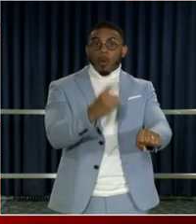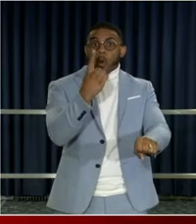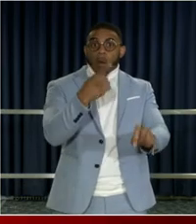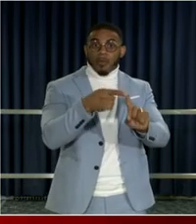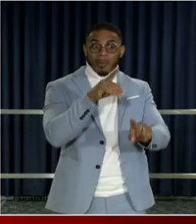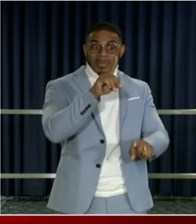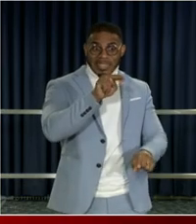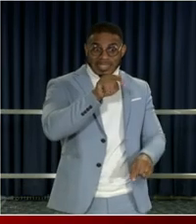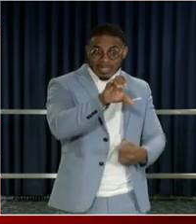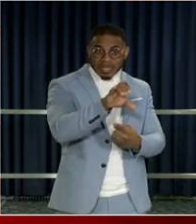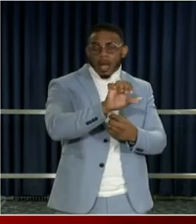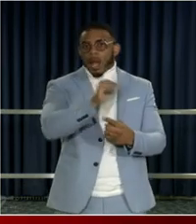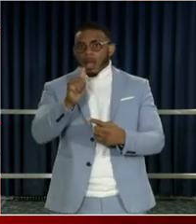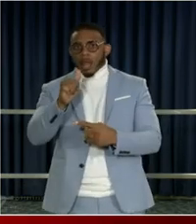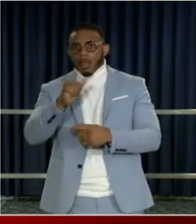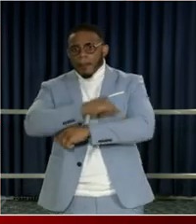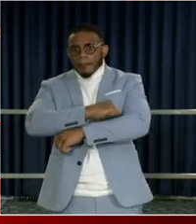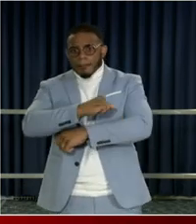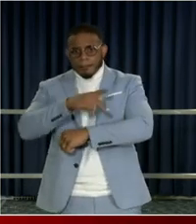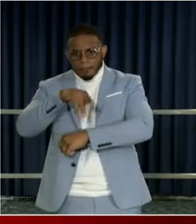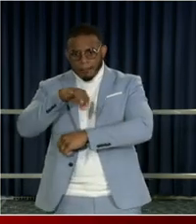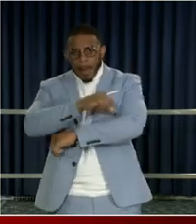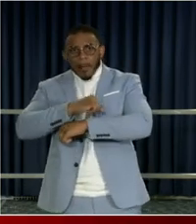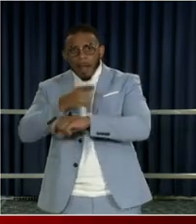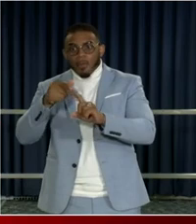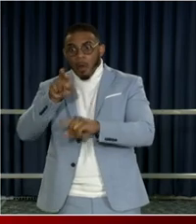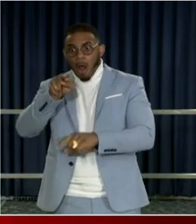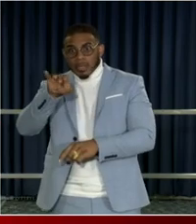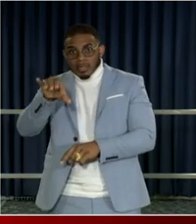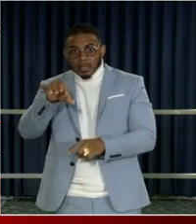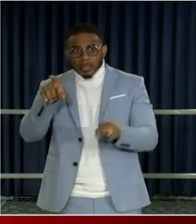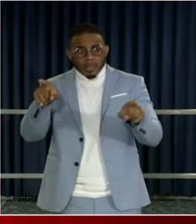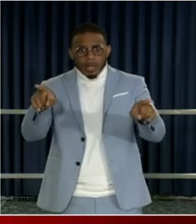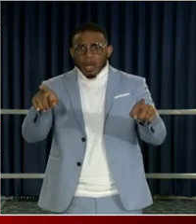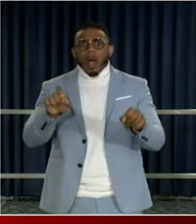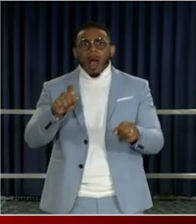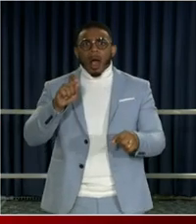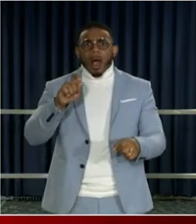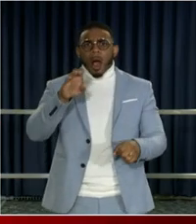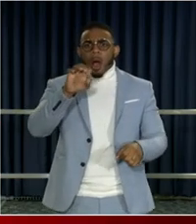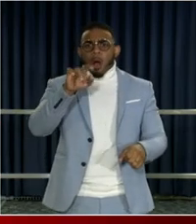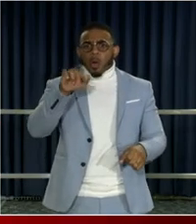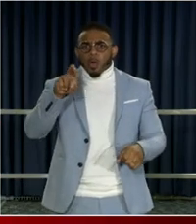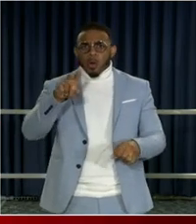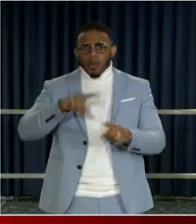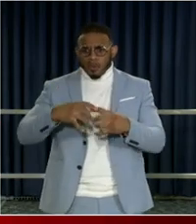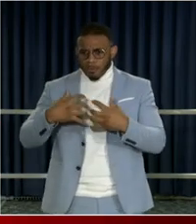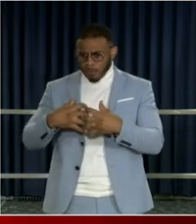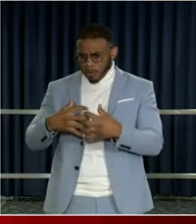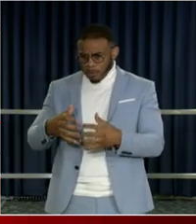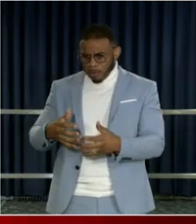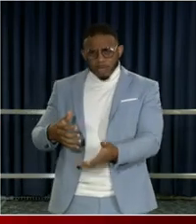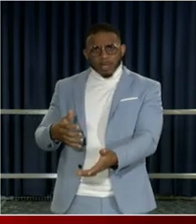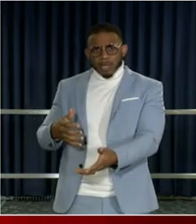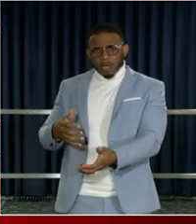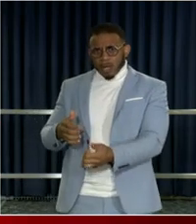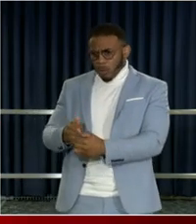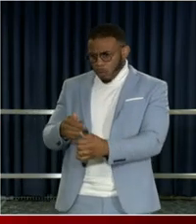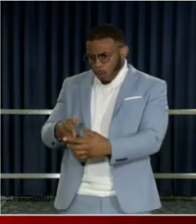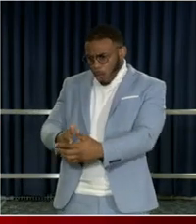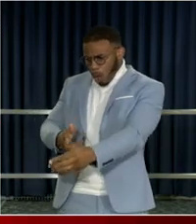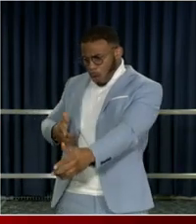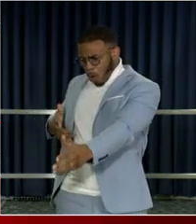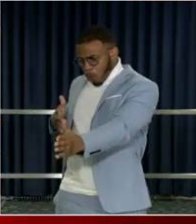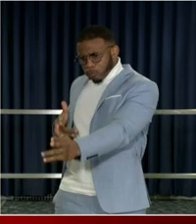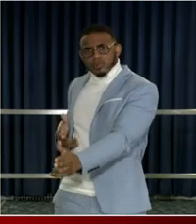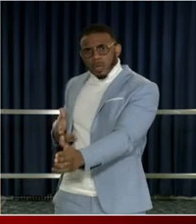the DNC, another pipe bomb from the RNC, a cooler from a vehicle with a long gun in it that